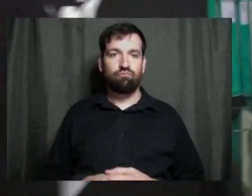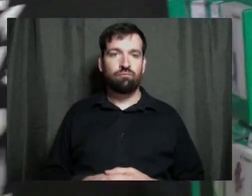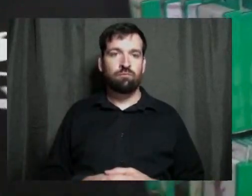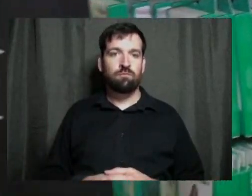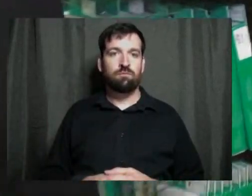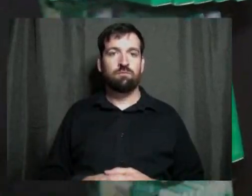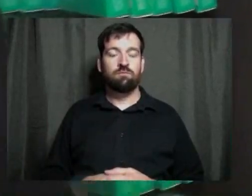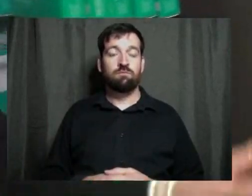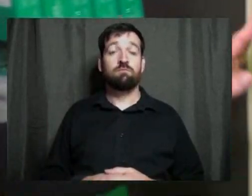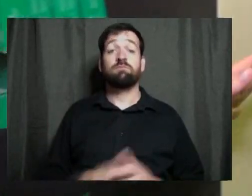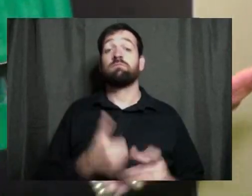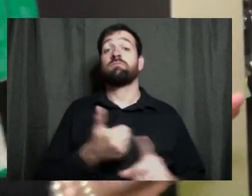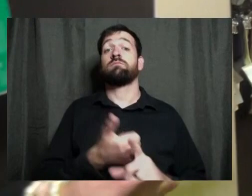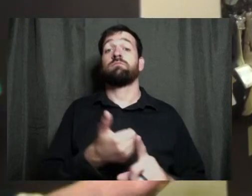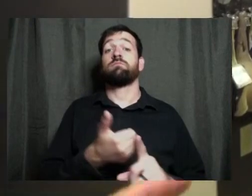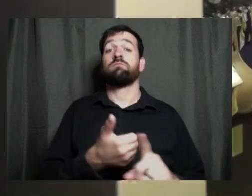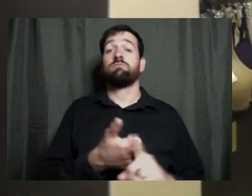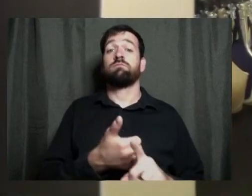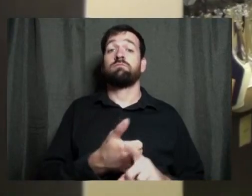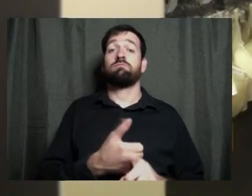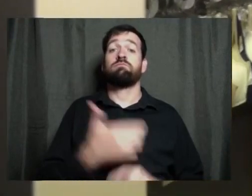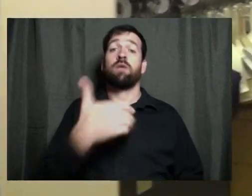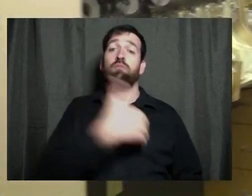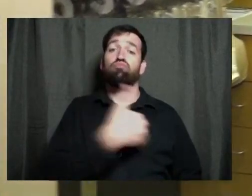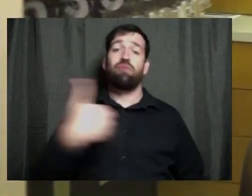This is where we fit breast forms,